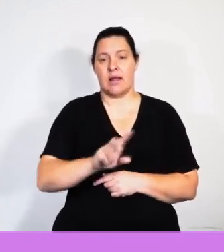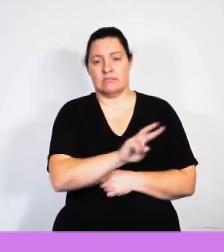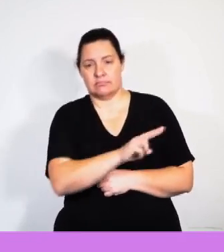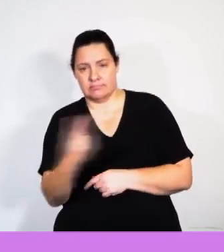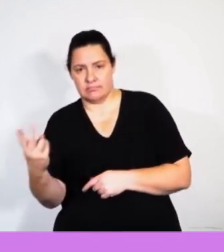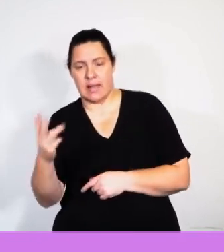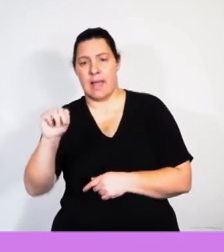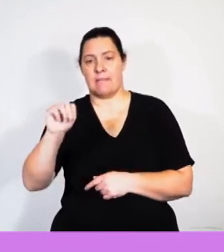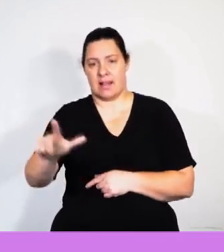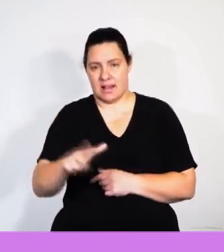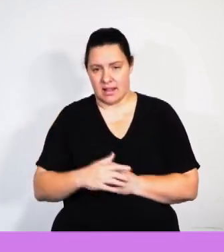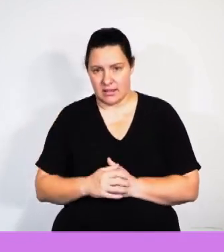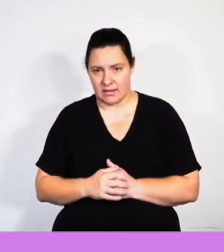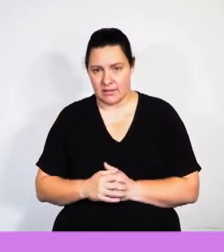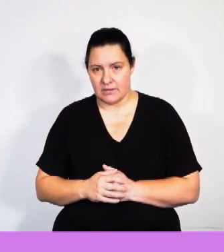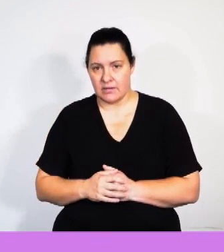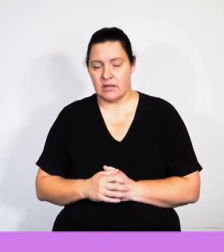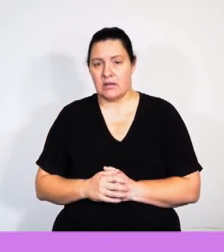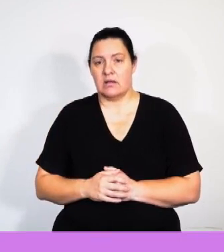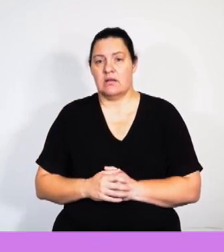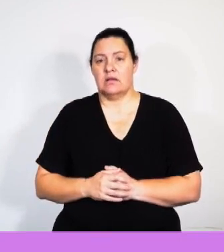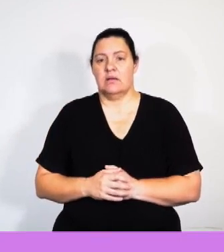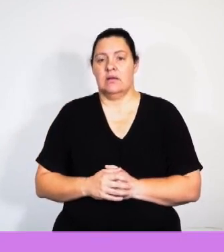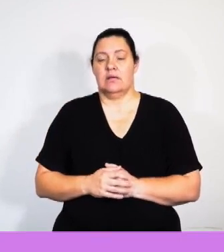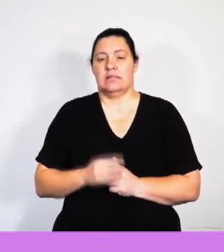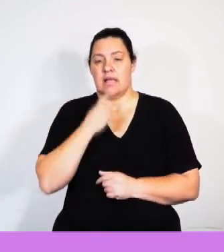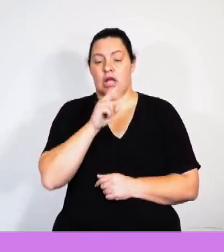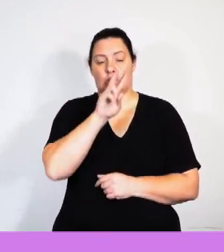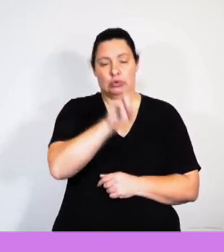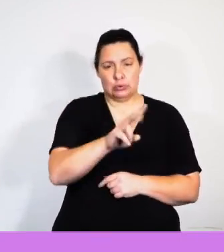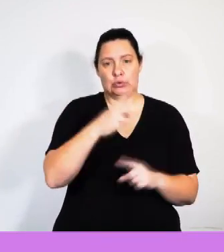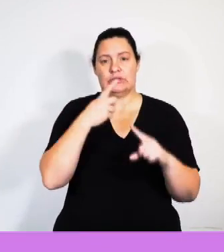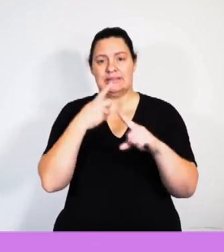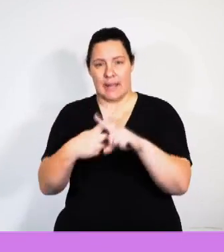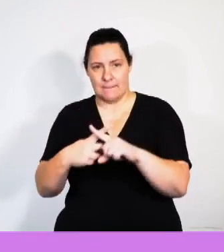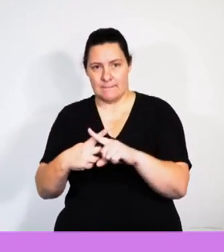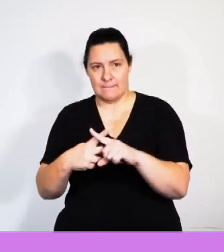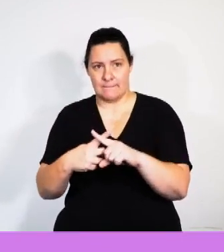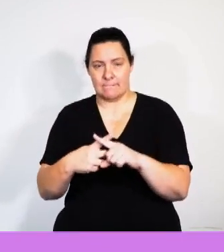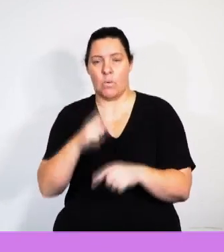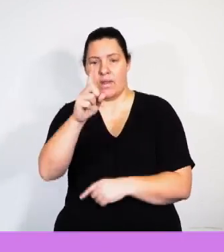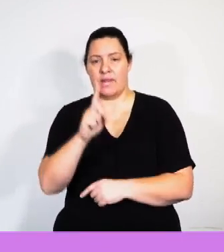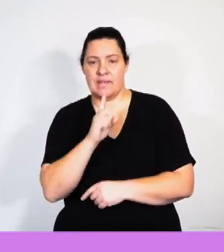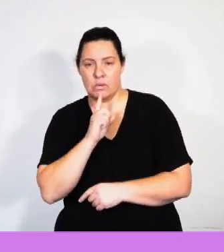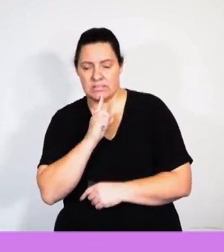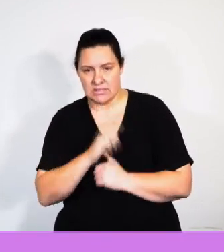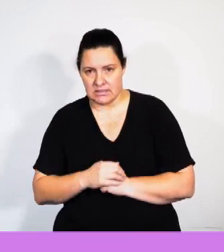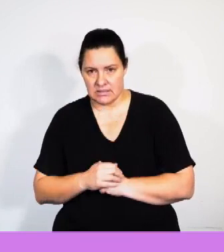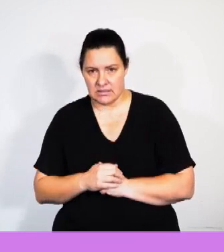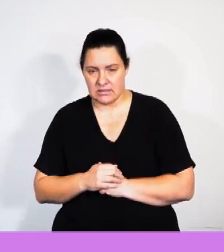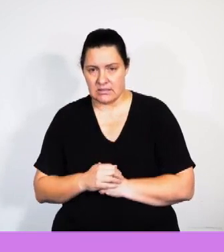to milliliters. We will then say 2 multiplied by